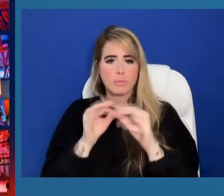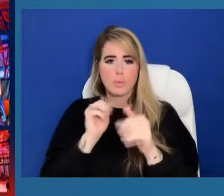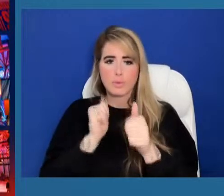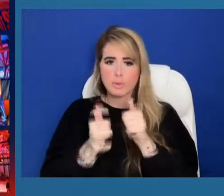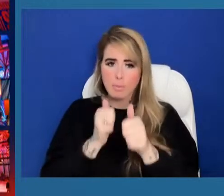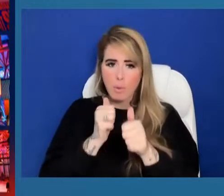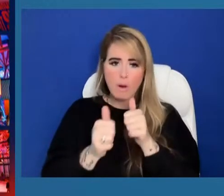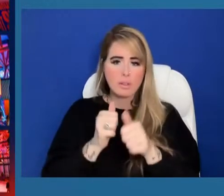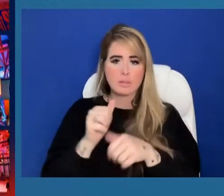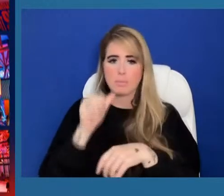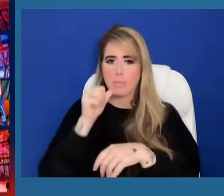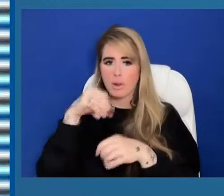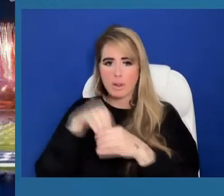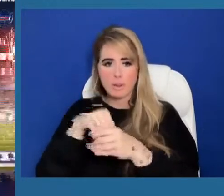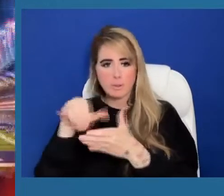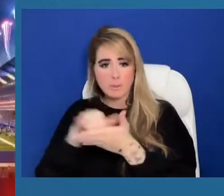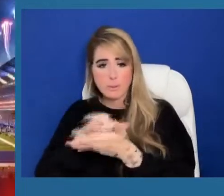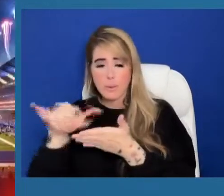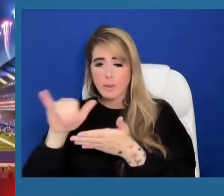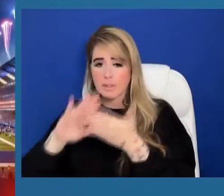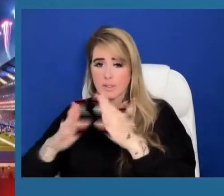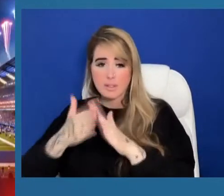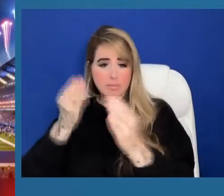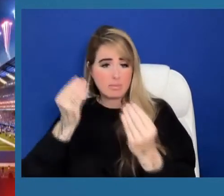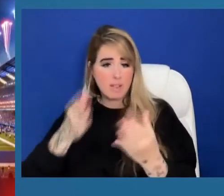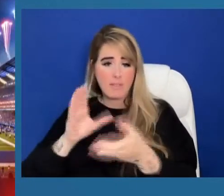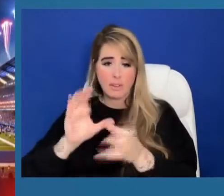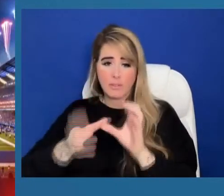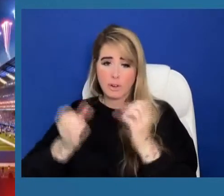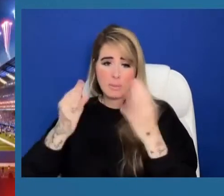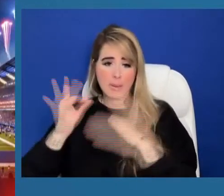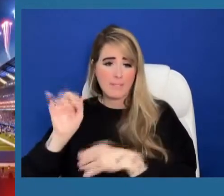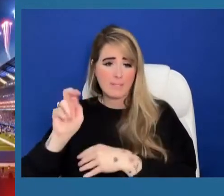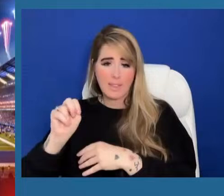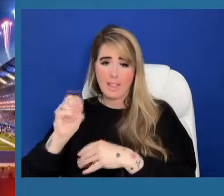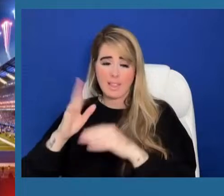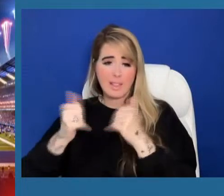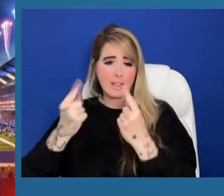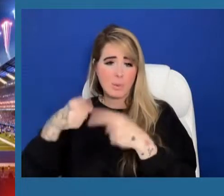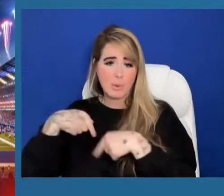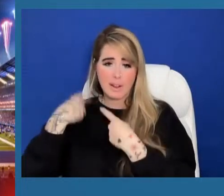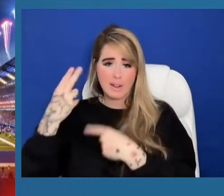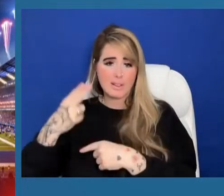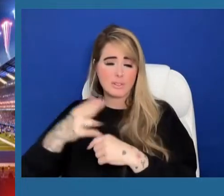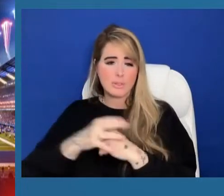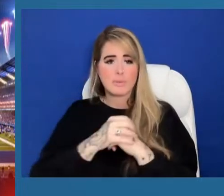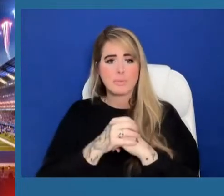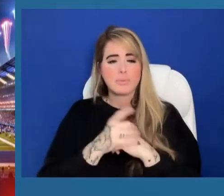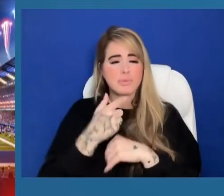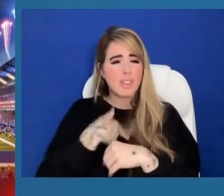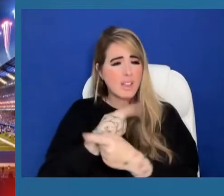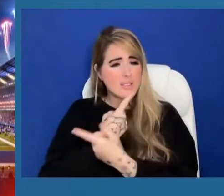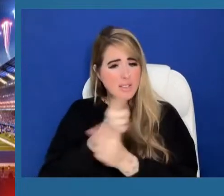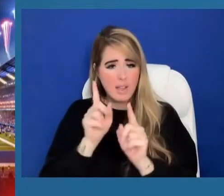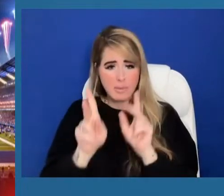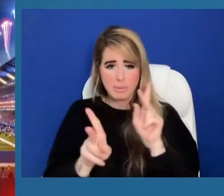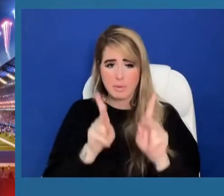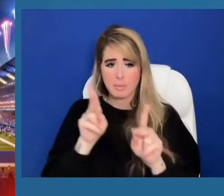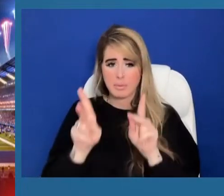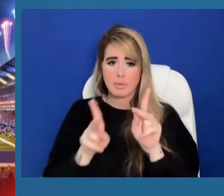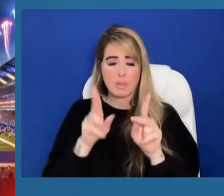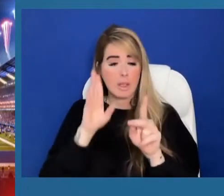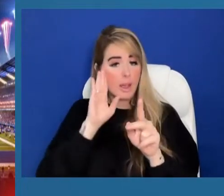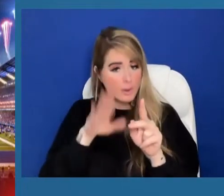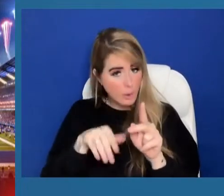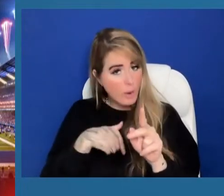York City, where I tell you I have converted more fans to this team than anybody in history. And I tell them, and I know I get in